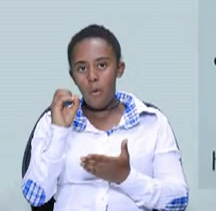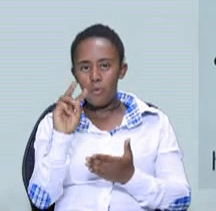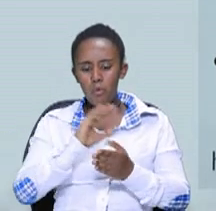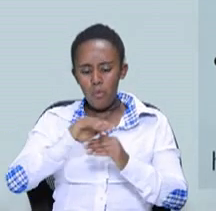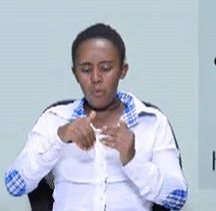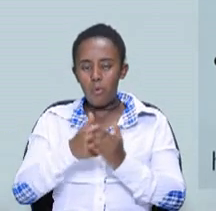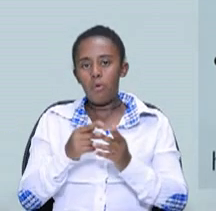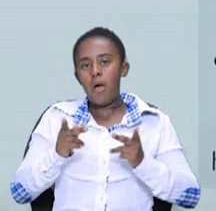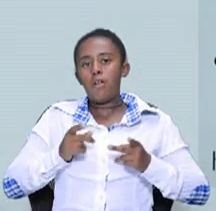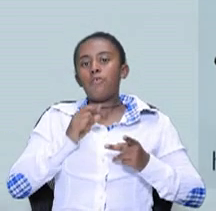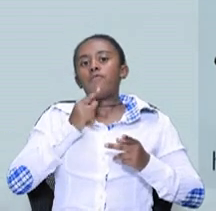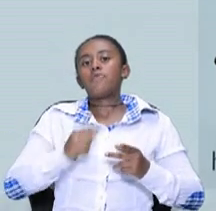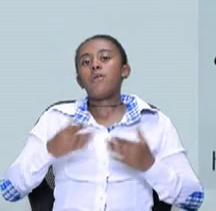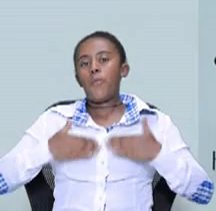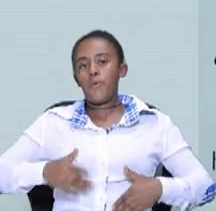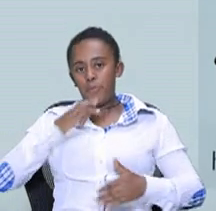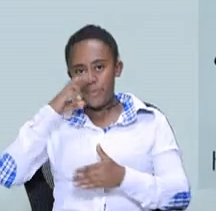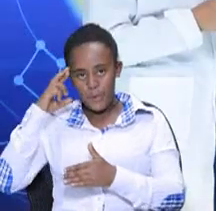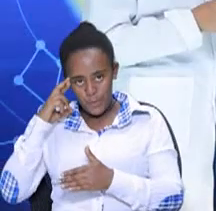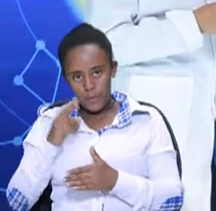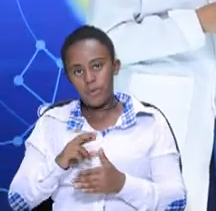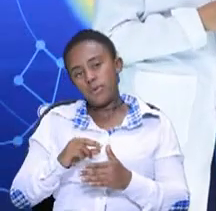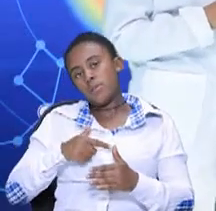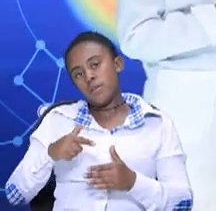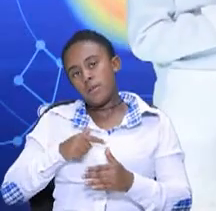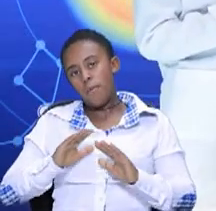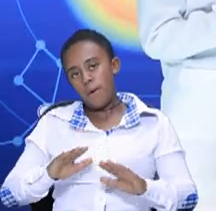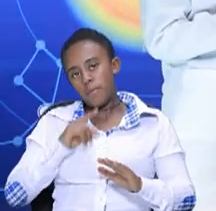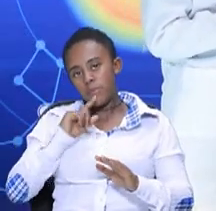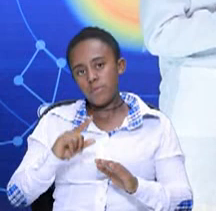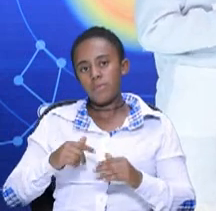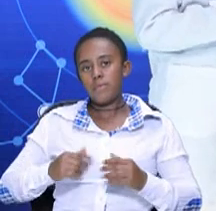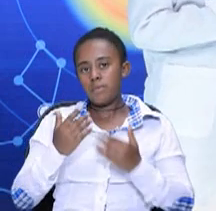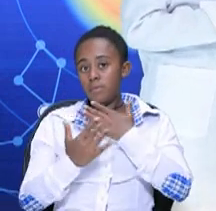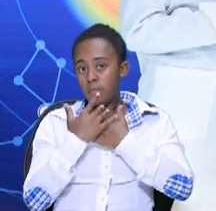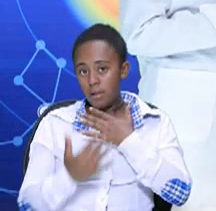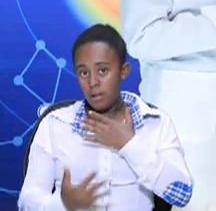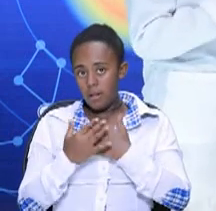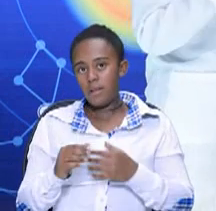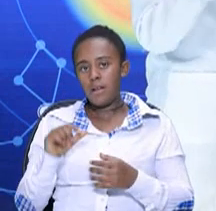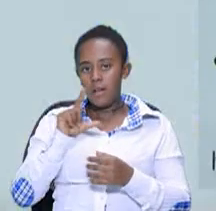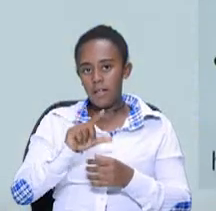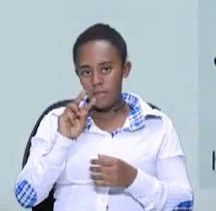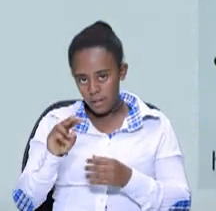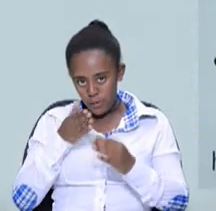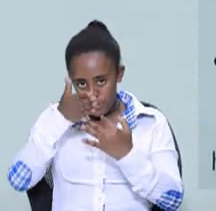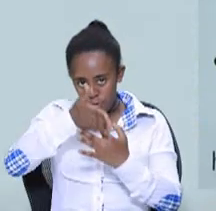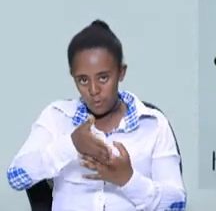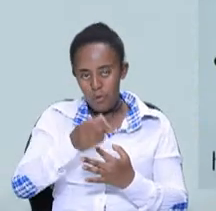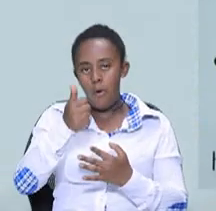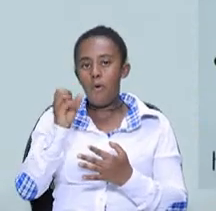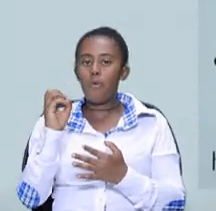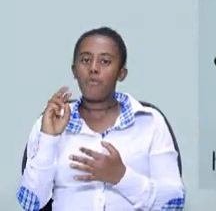all parts of the body, because the heart pumps this blood by using left ventricle through